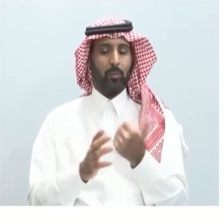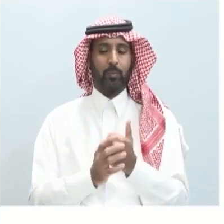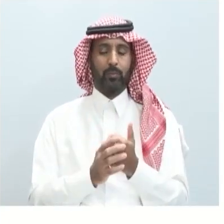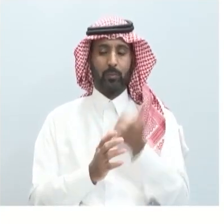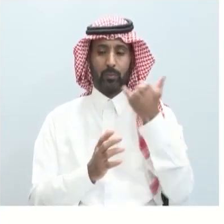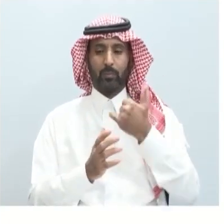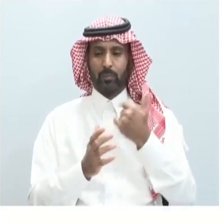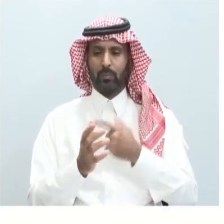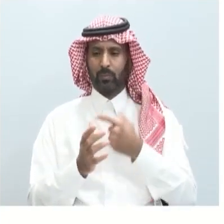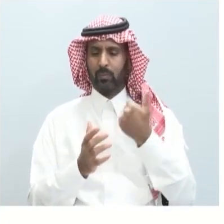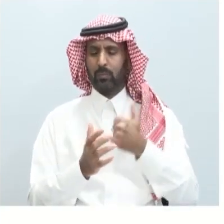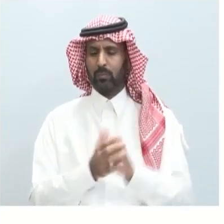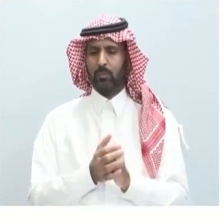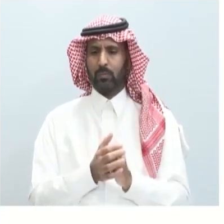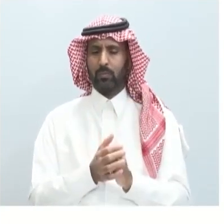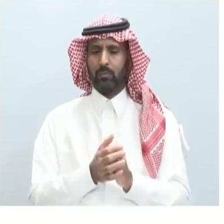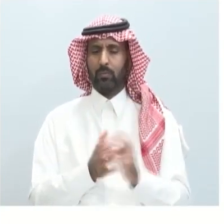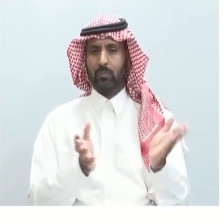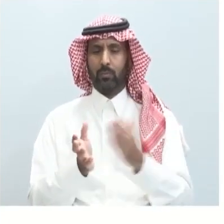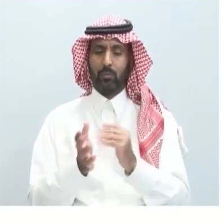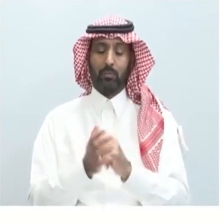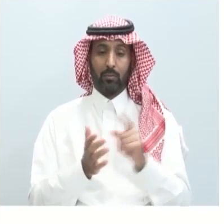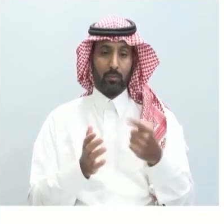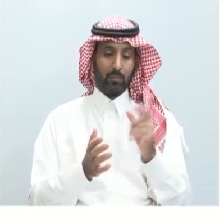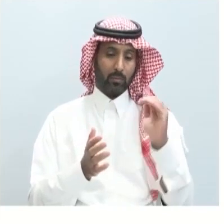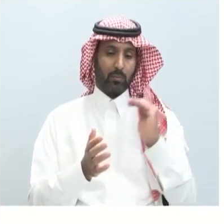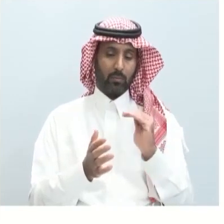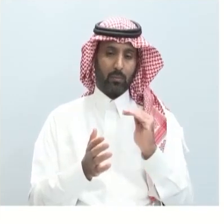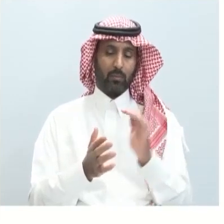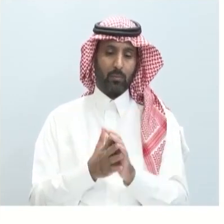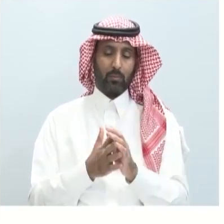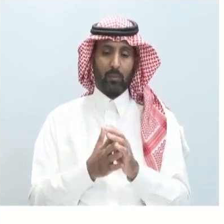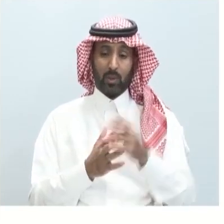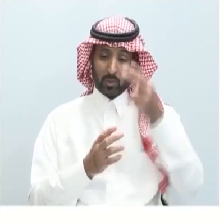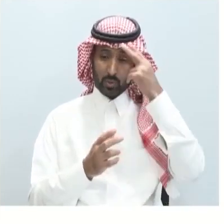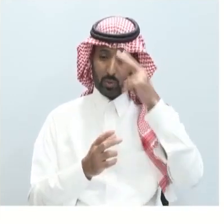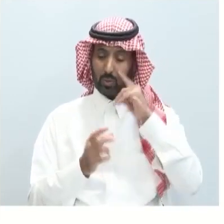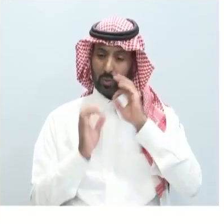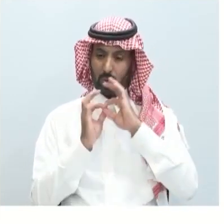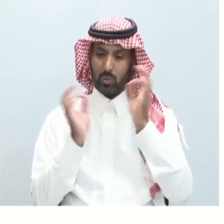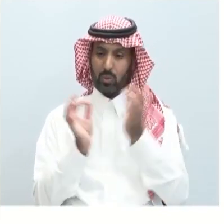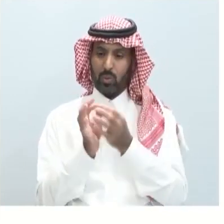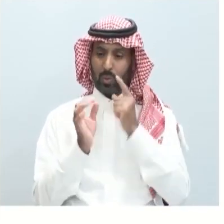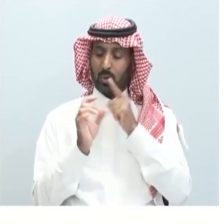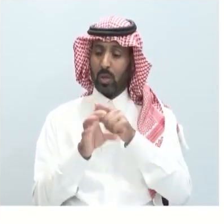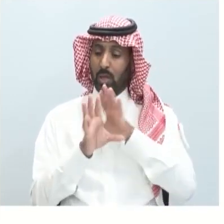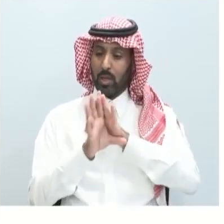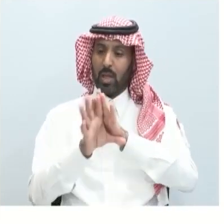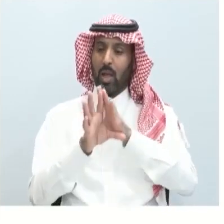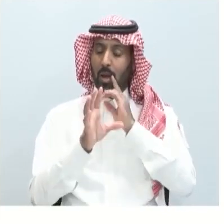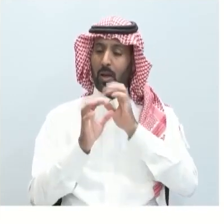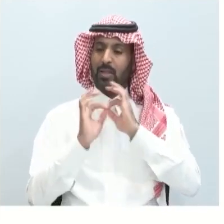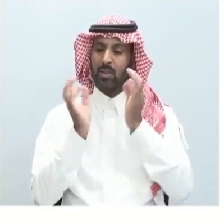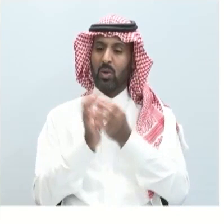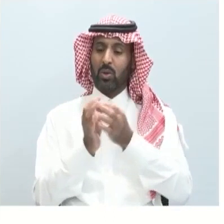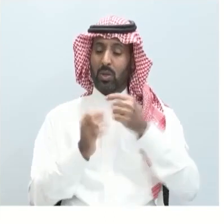Try to guess here. Let's see the correct answer. The Saudi society needs to be supported by social health